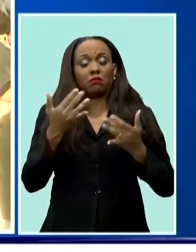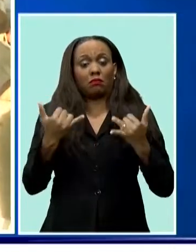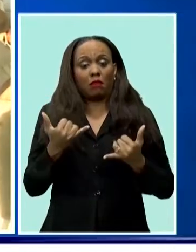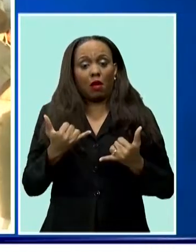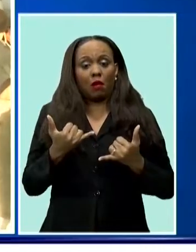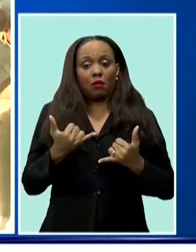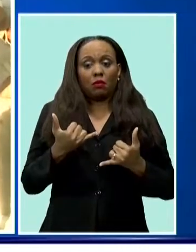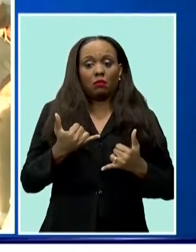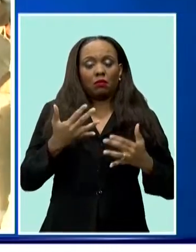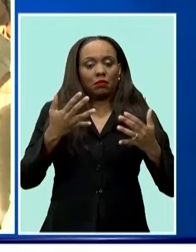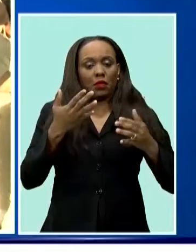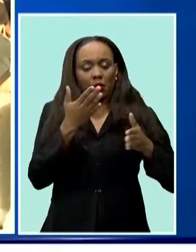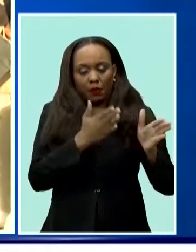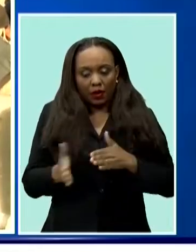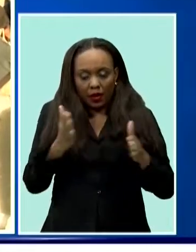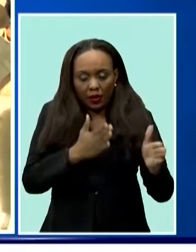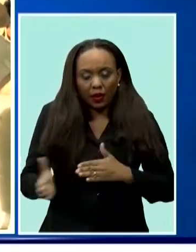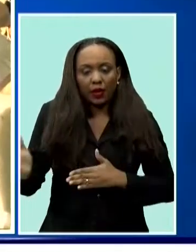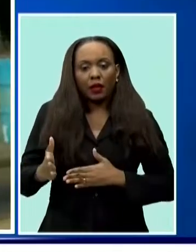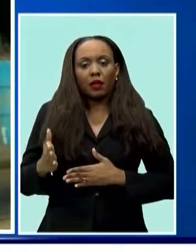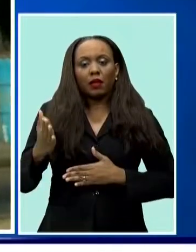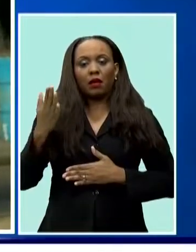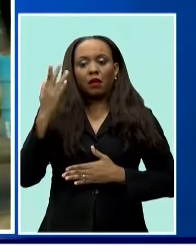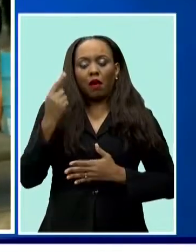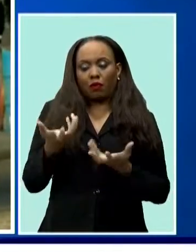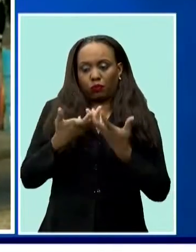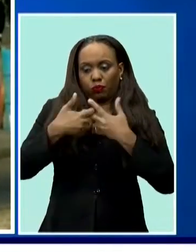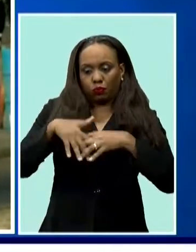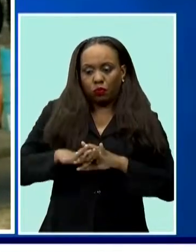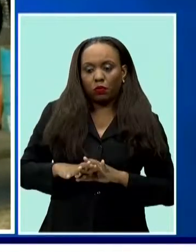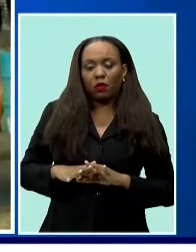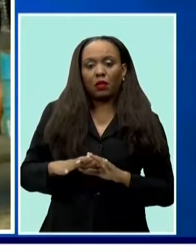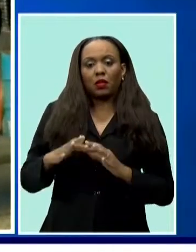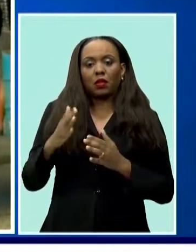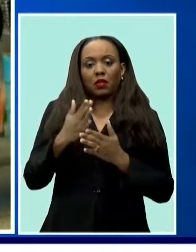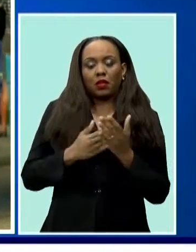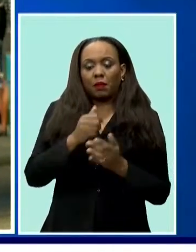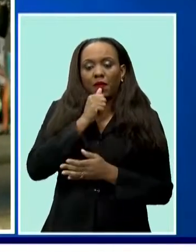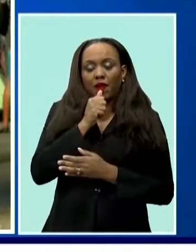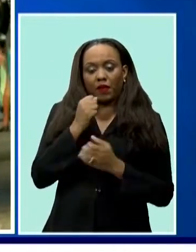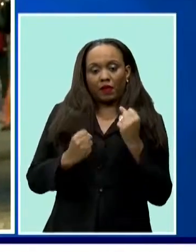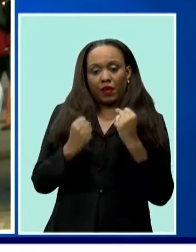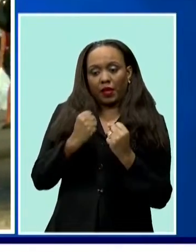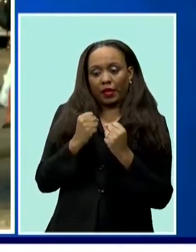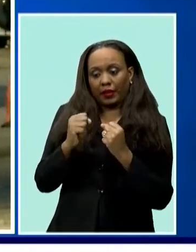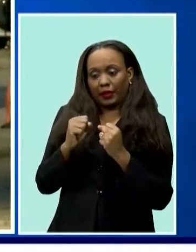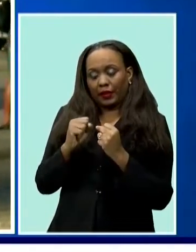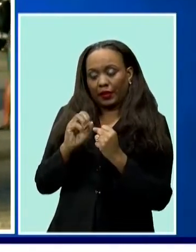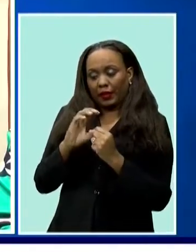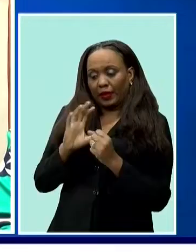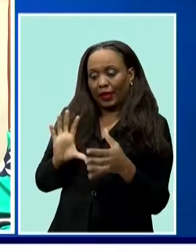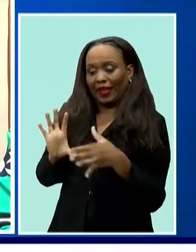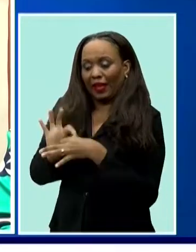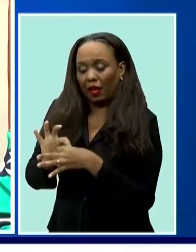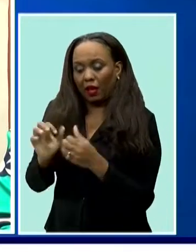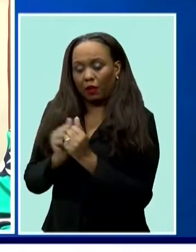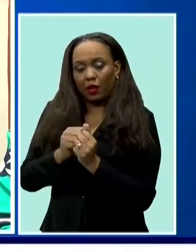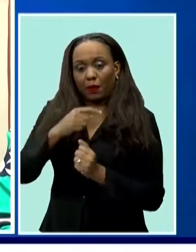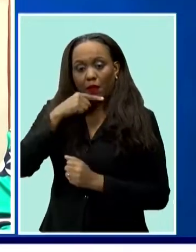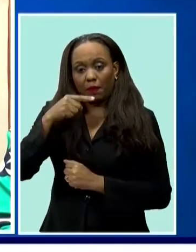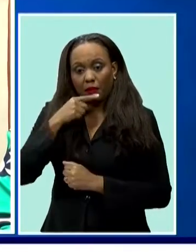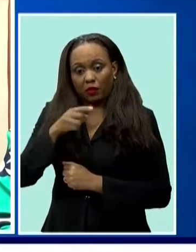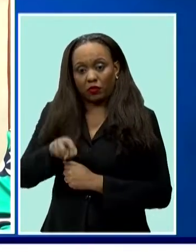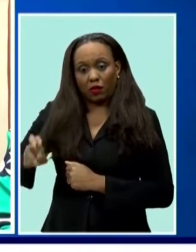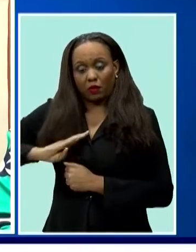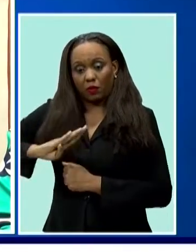plan is to incorporate some of the privately registered vehicles under the transport board's brand. We are going to use